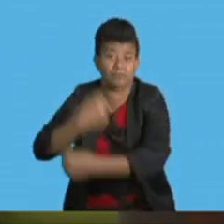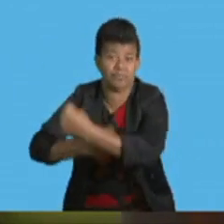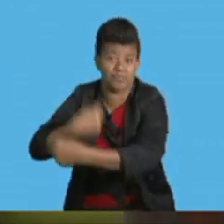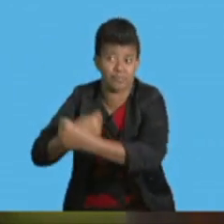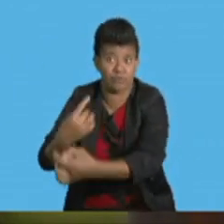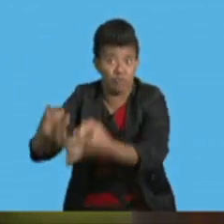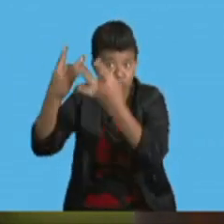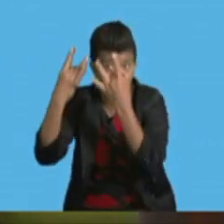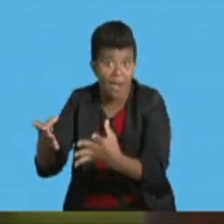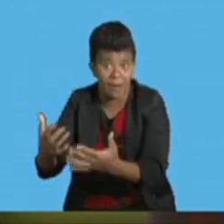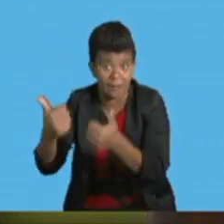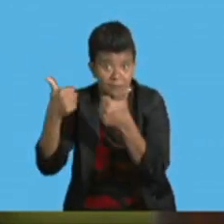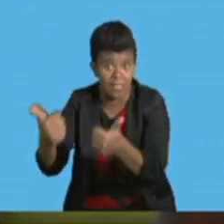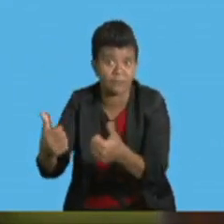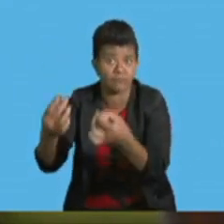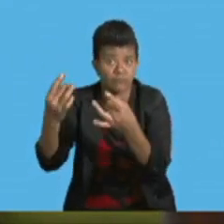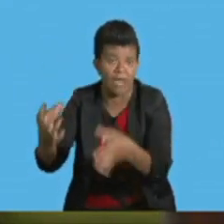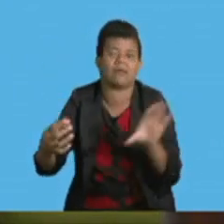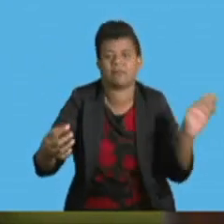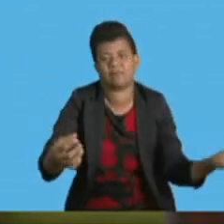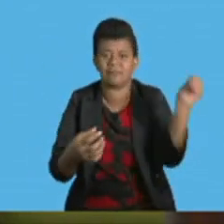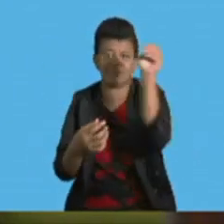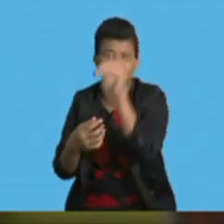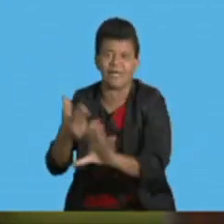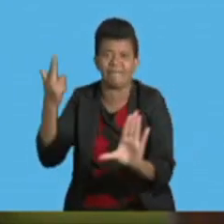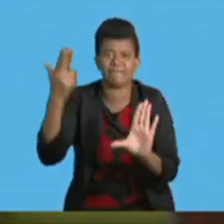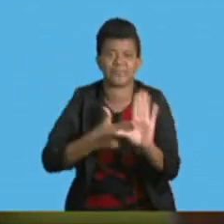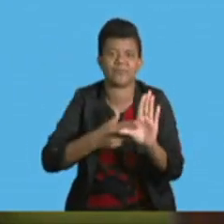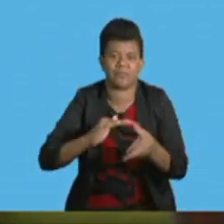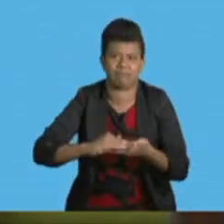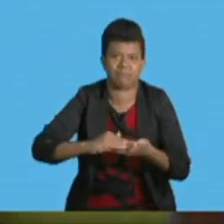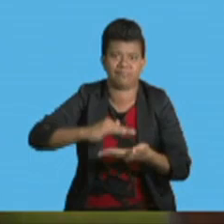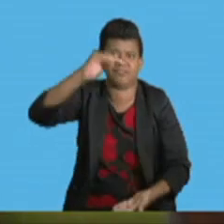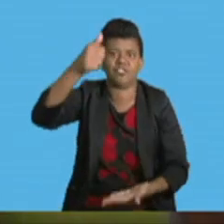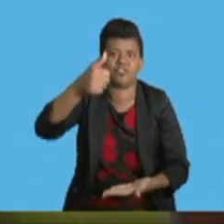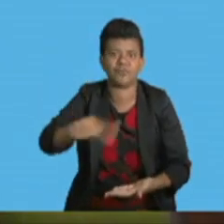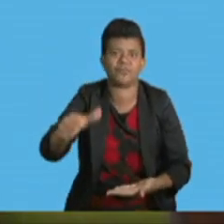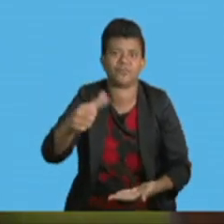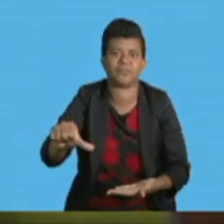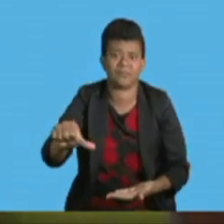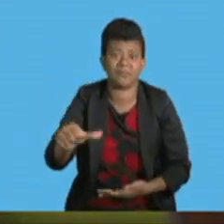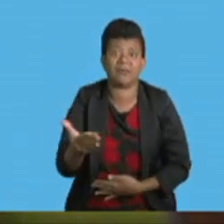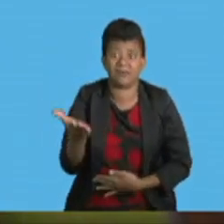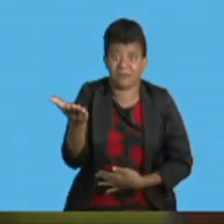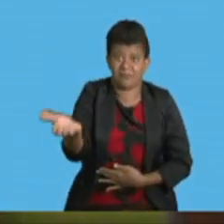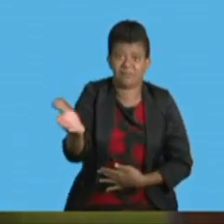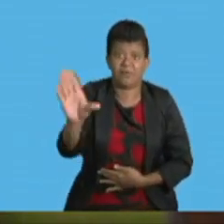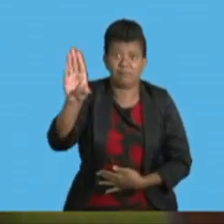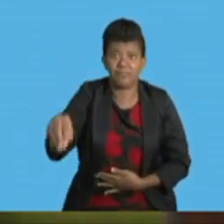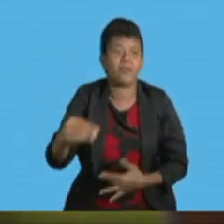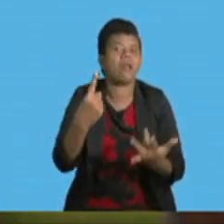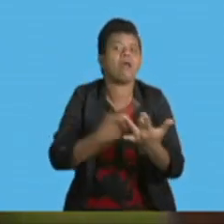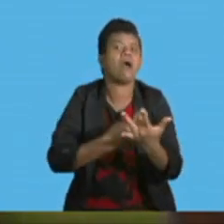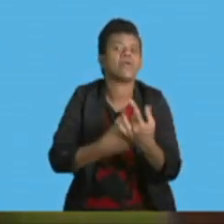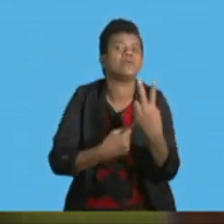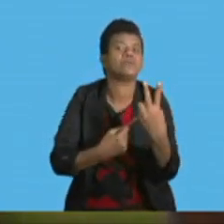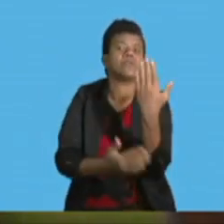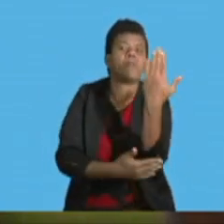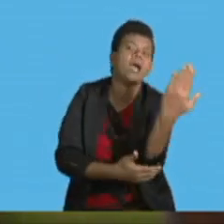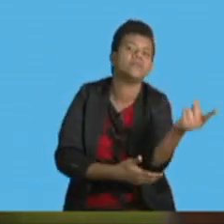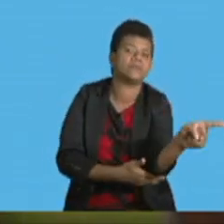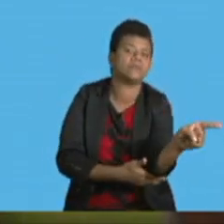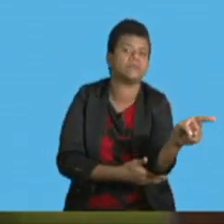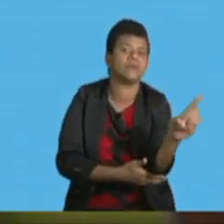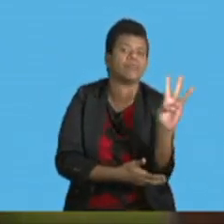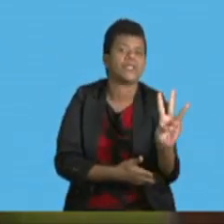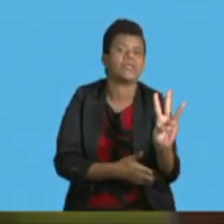the replacement of electrical equipment and hardware at the 3 main substations at Wailoa, Vunda and Cunningham Road, and